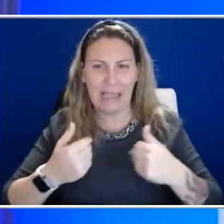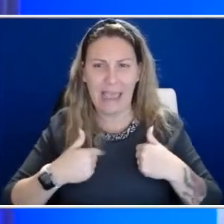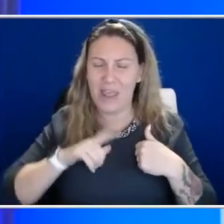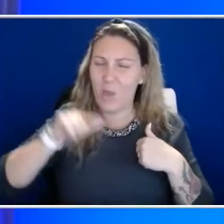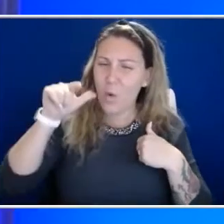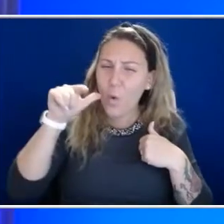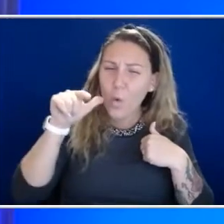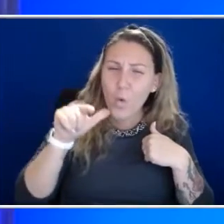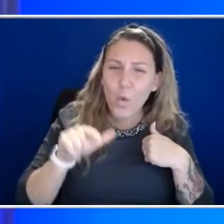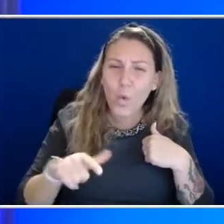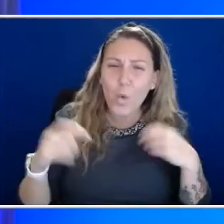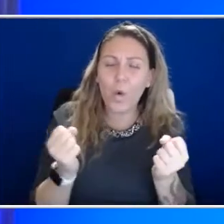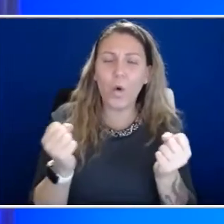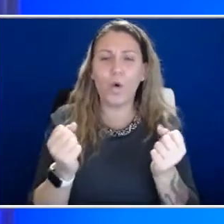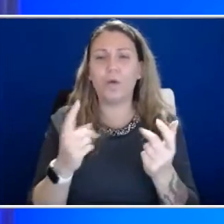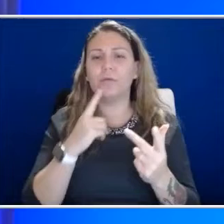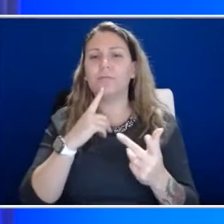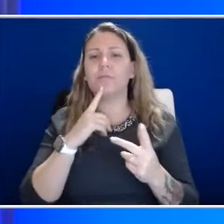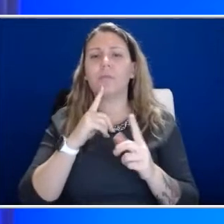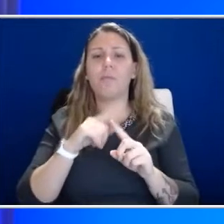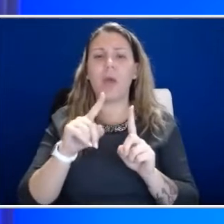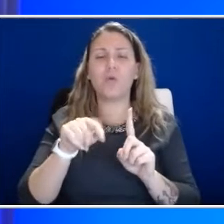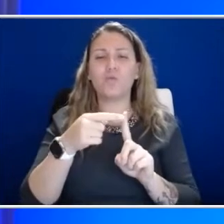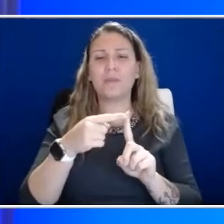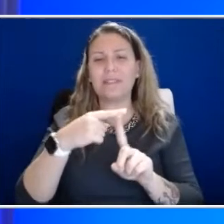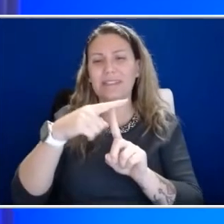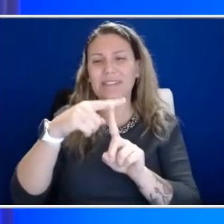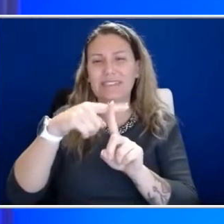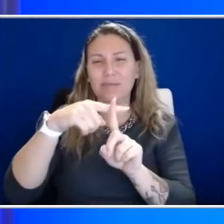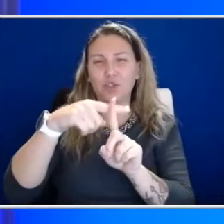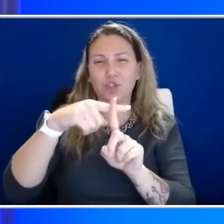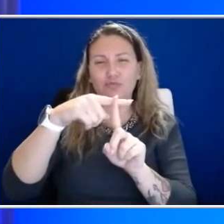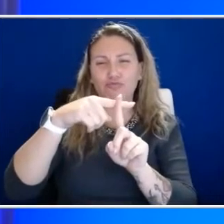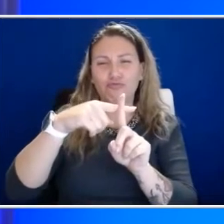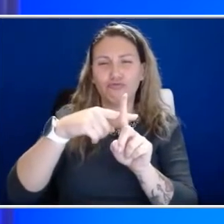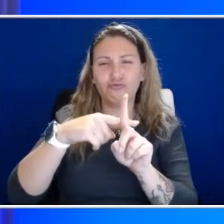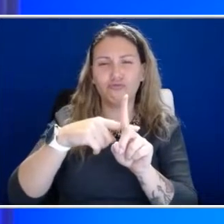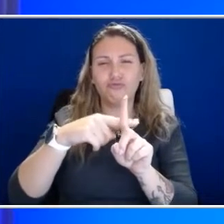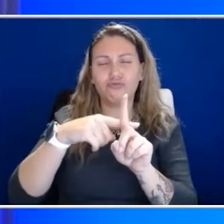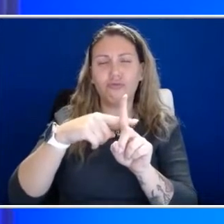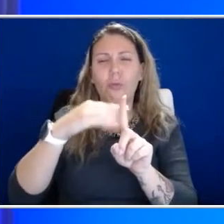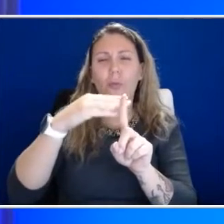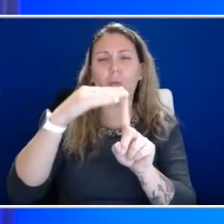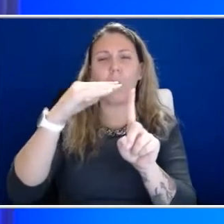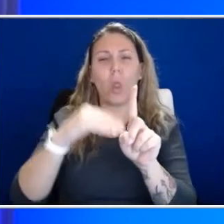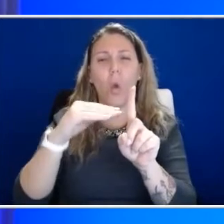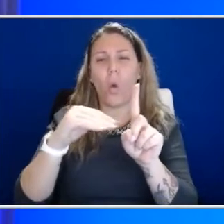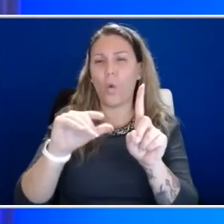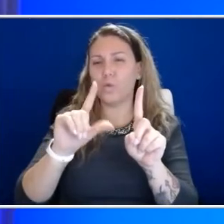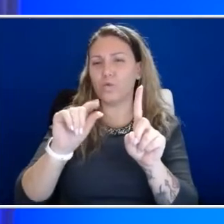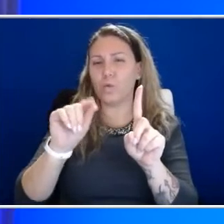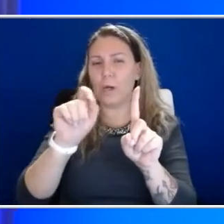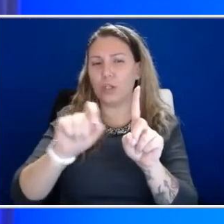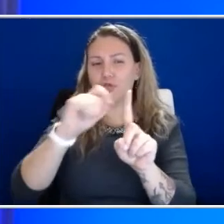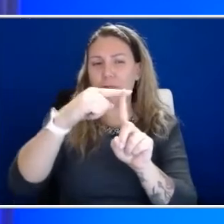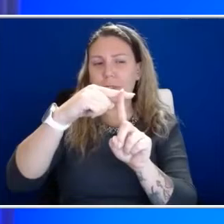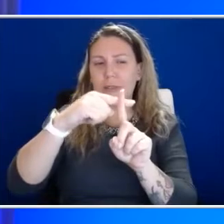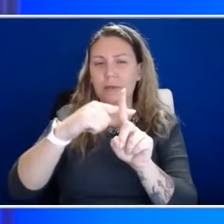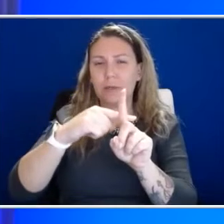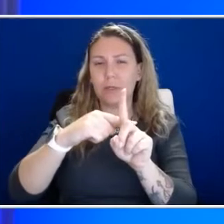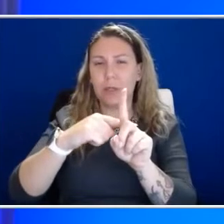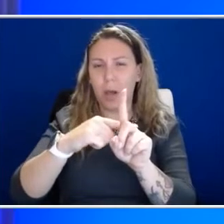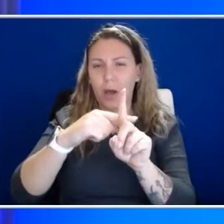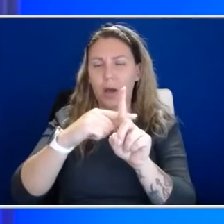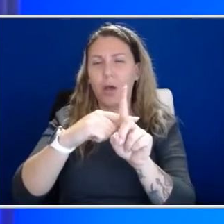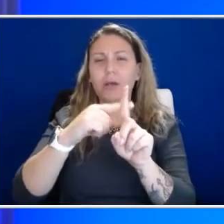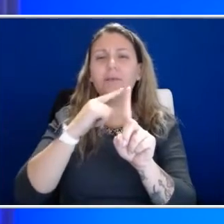the temperature starts going below kind of say 20 degrees, and definitely kind of when it gets close to the single